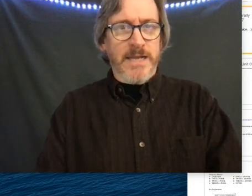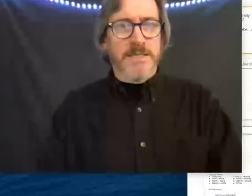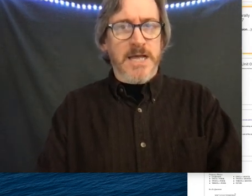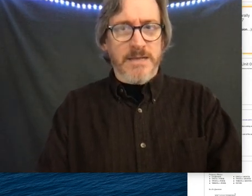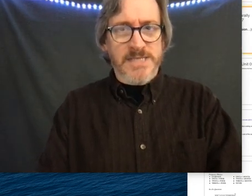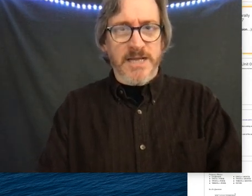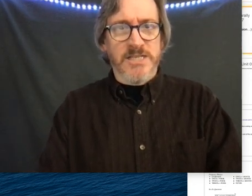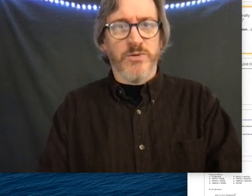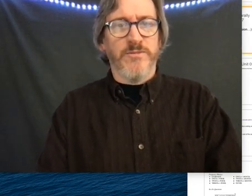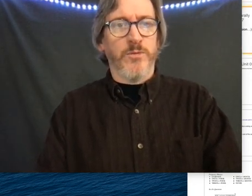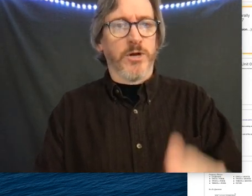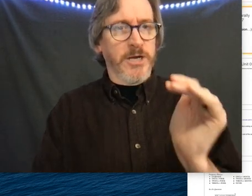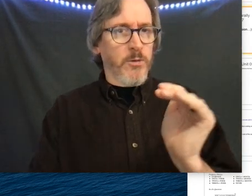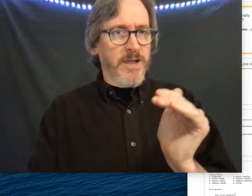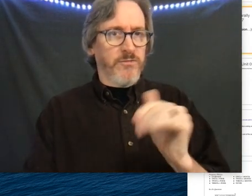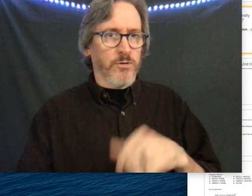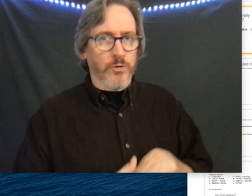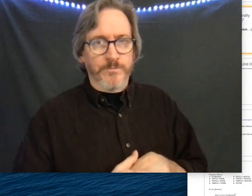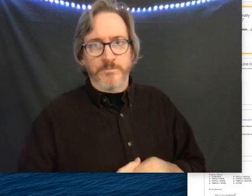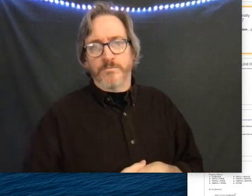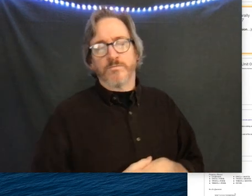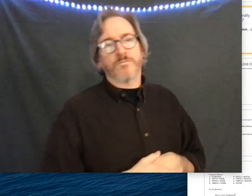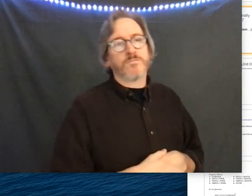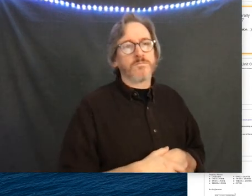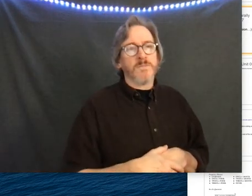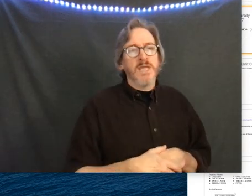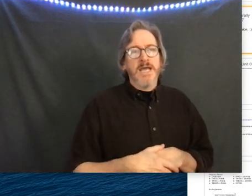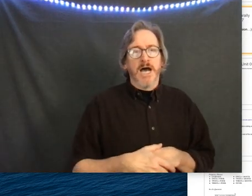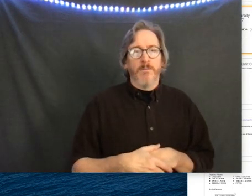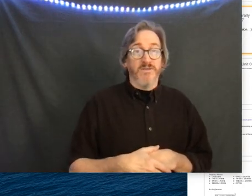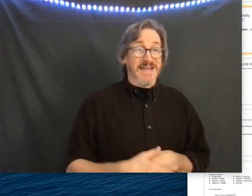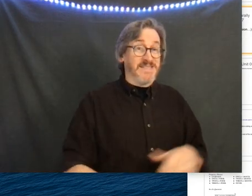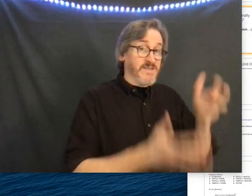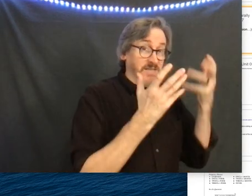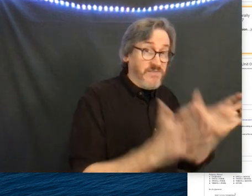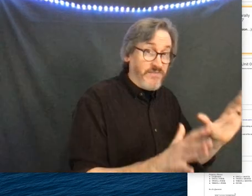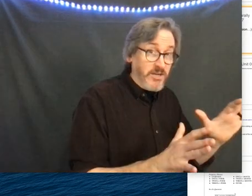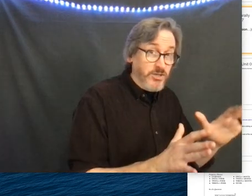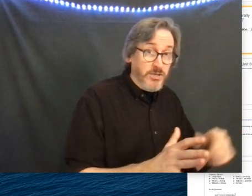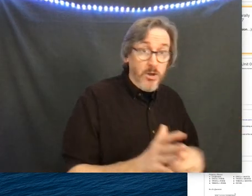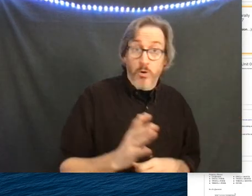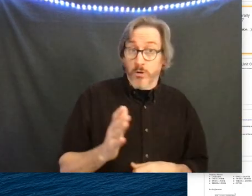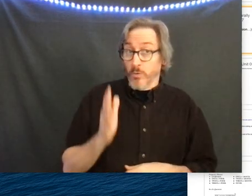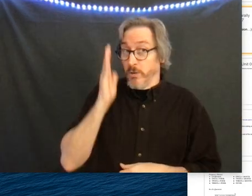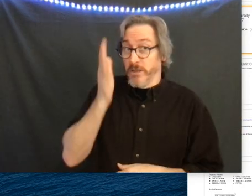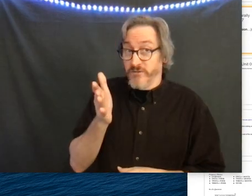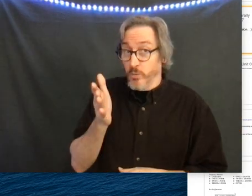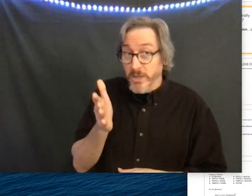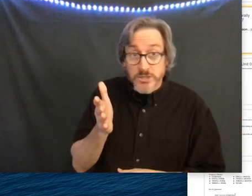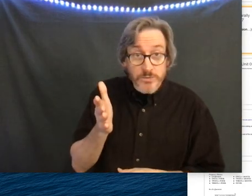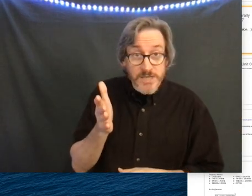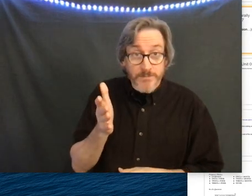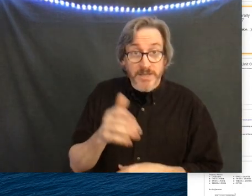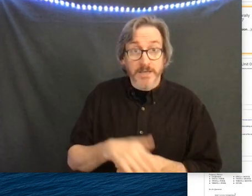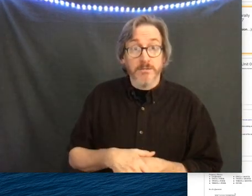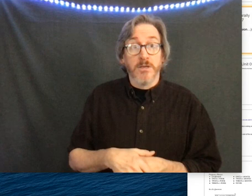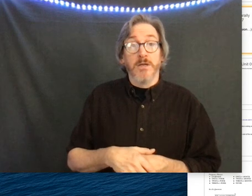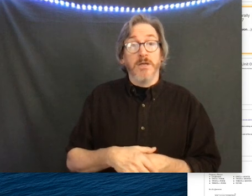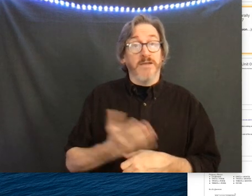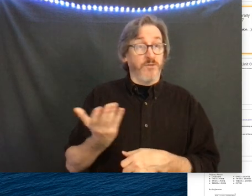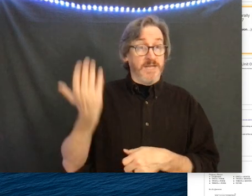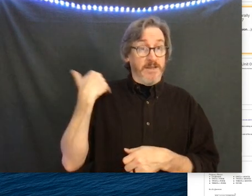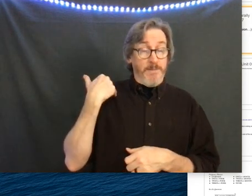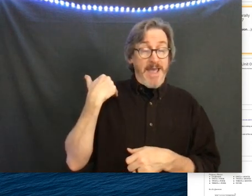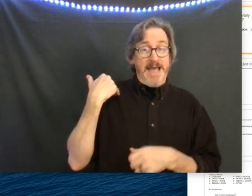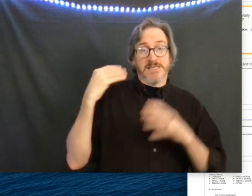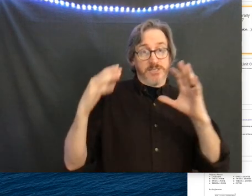been adding time signs, we've been working our way through. We've asked if something's finished or if you will do something,